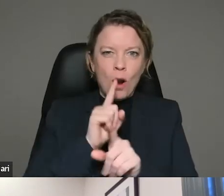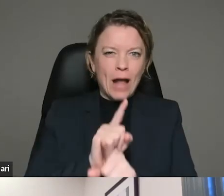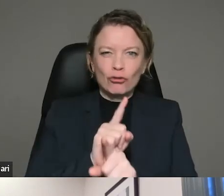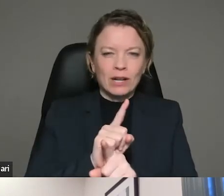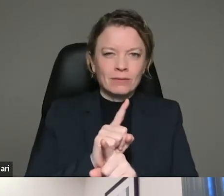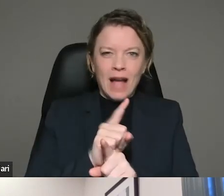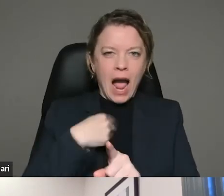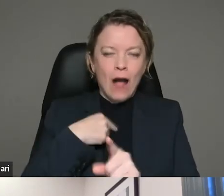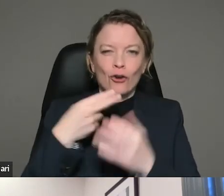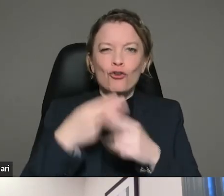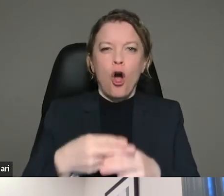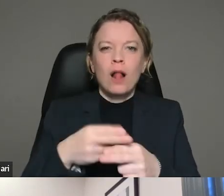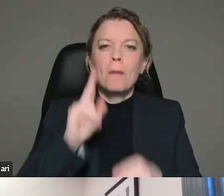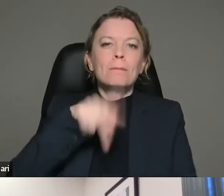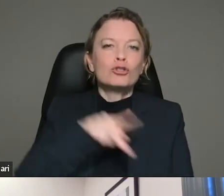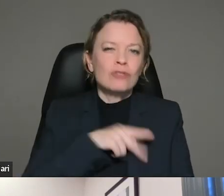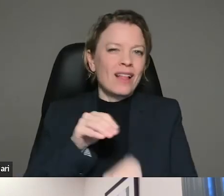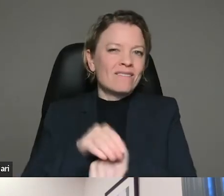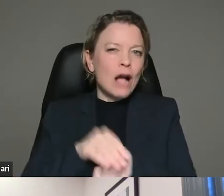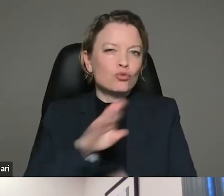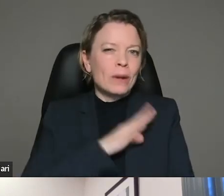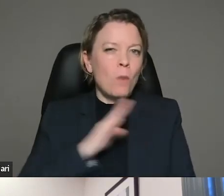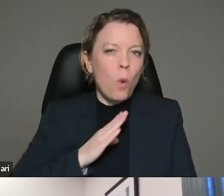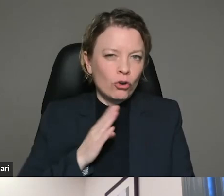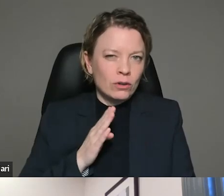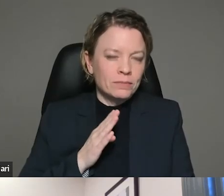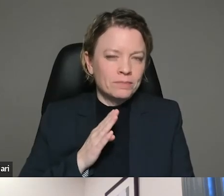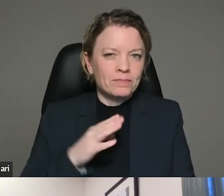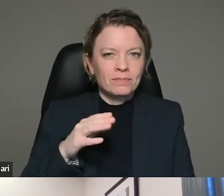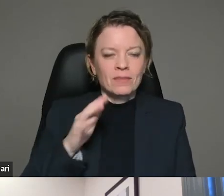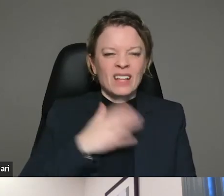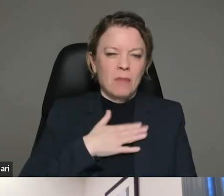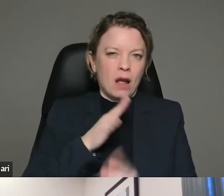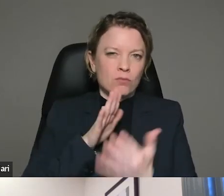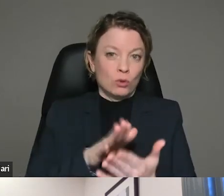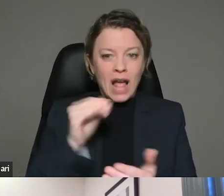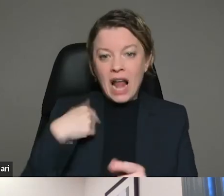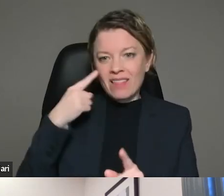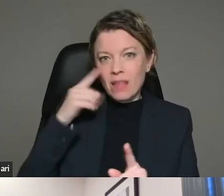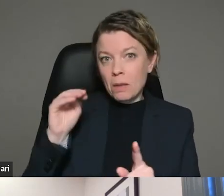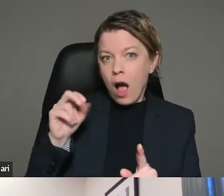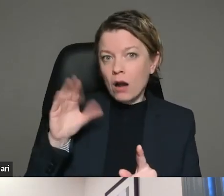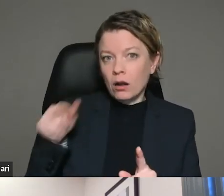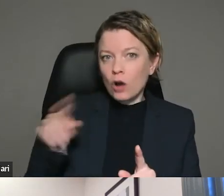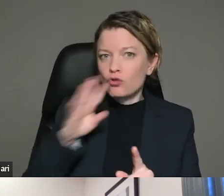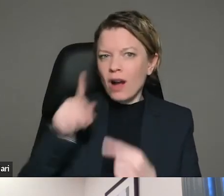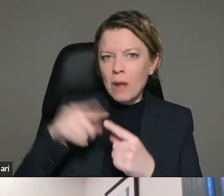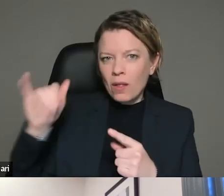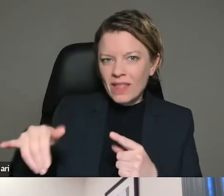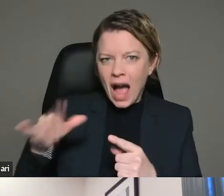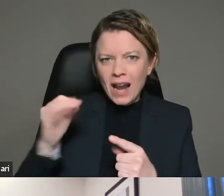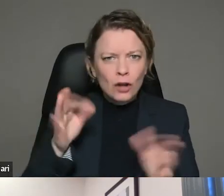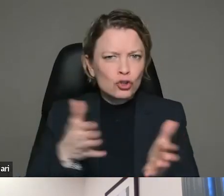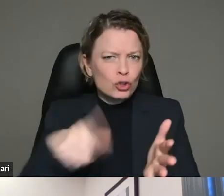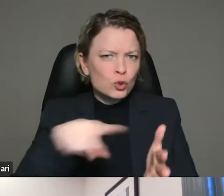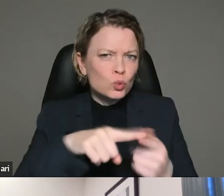And I think that this is something that much like Monica has approached it, and I would encourage all of you to think about, you know, for me, one of the